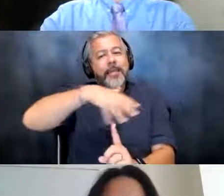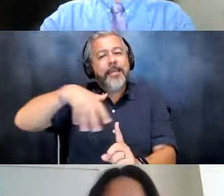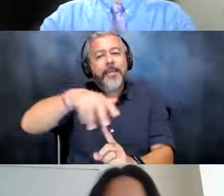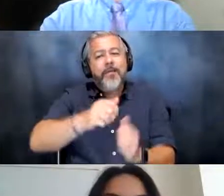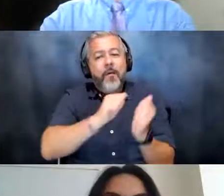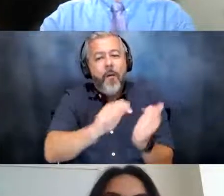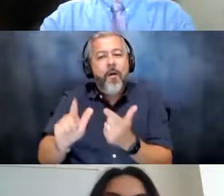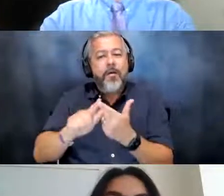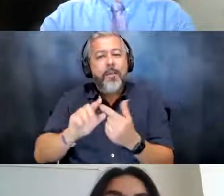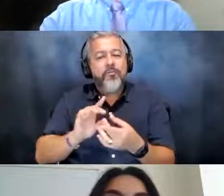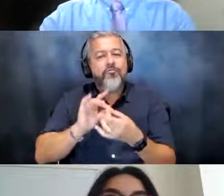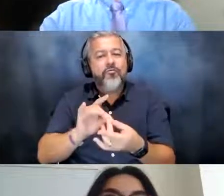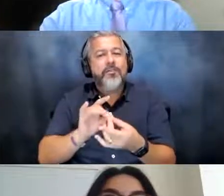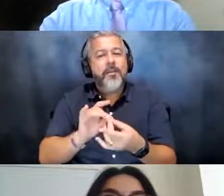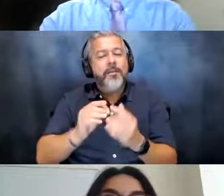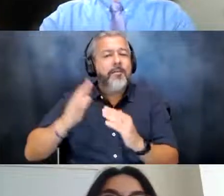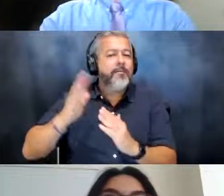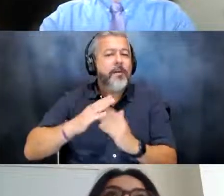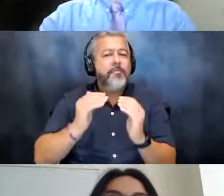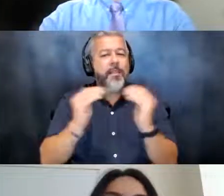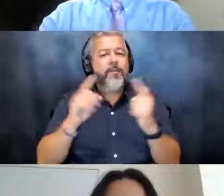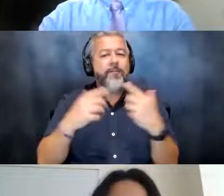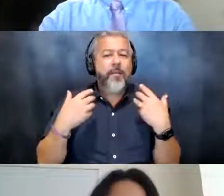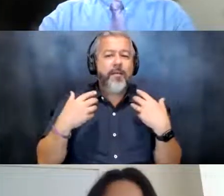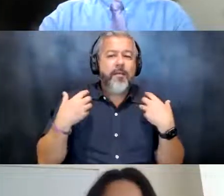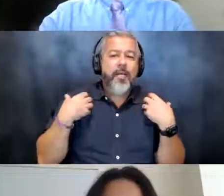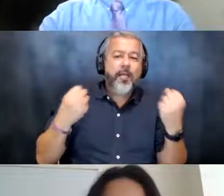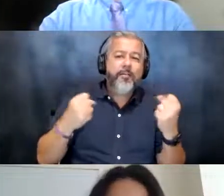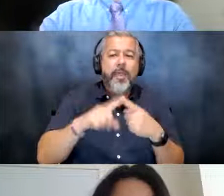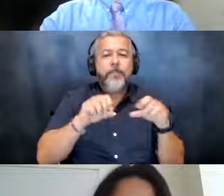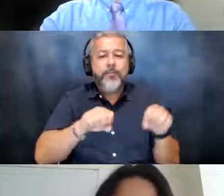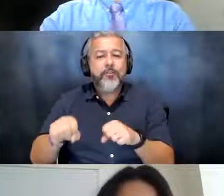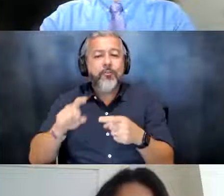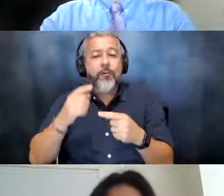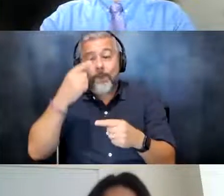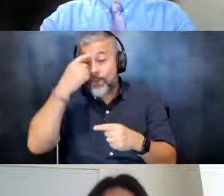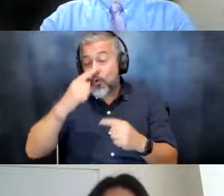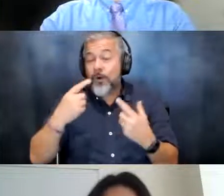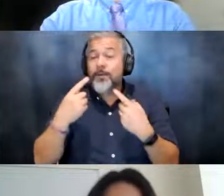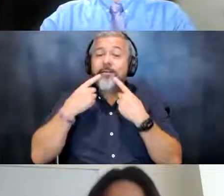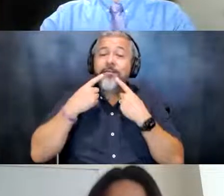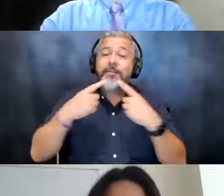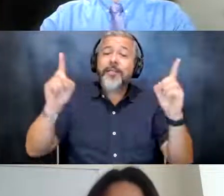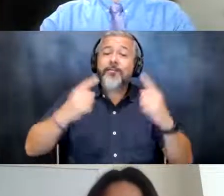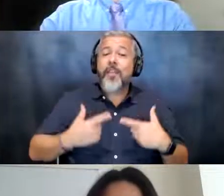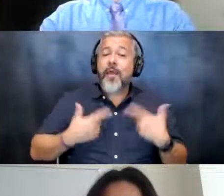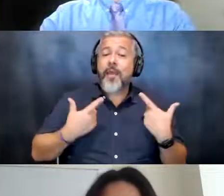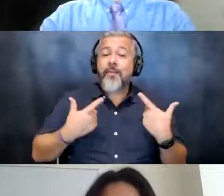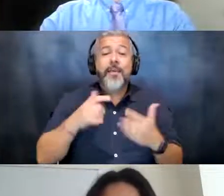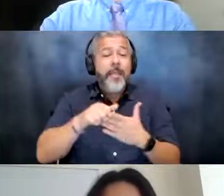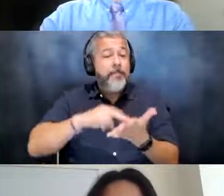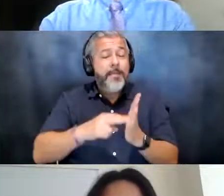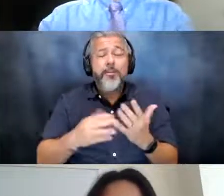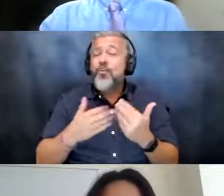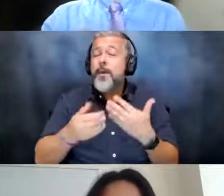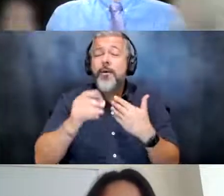of health and potential for a successful life. And that is, of course, regardless of their background and identity. And